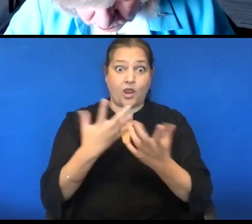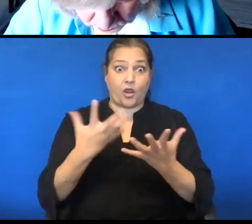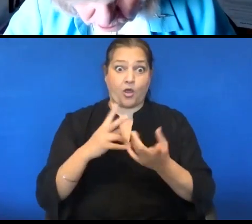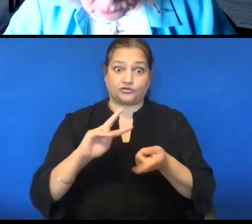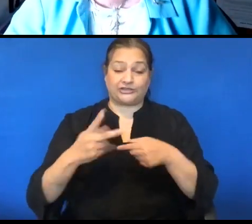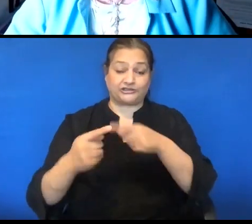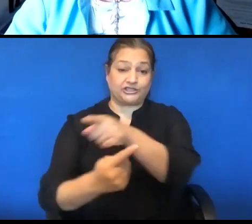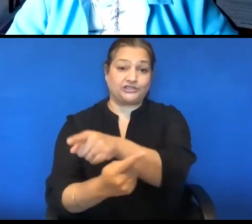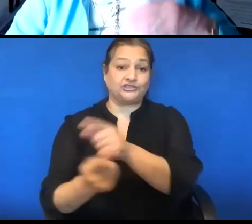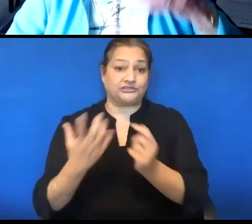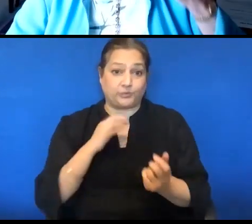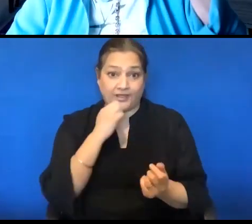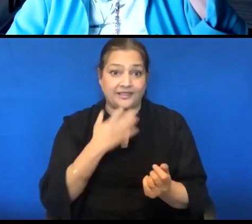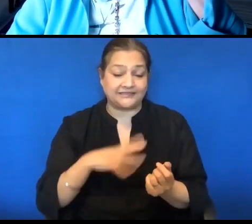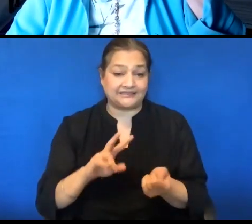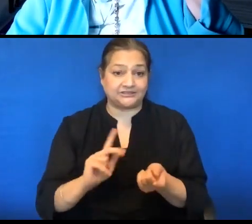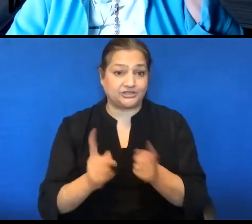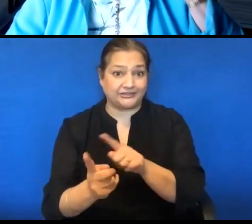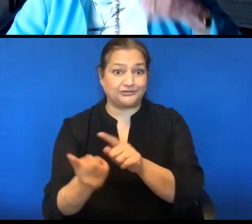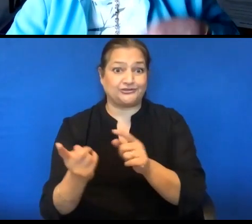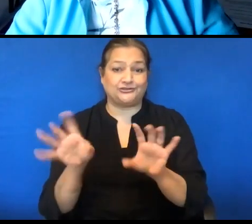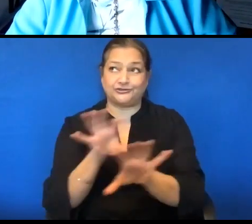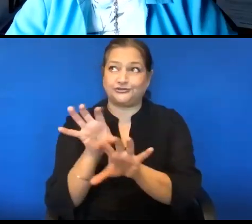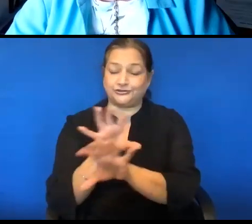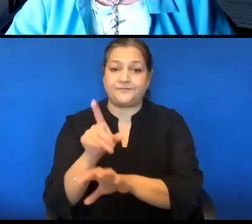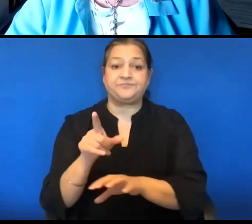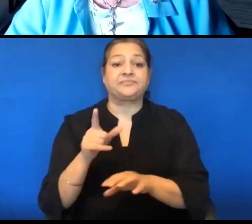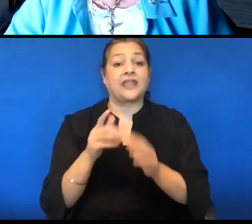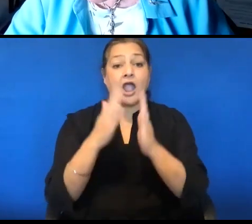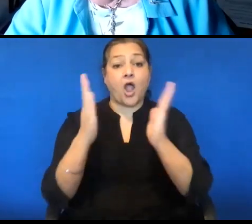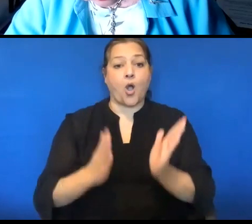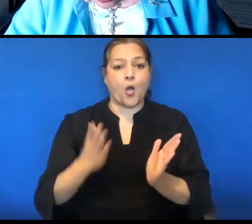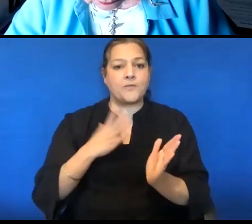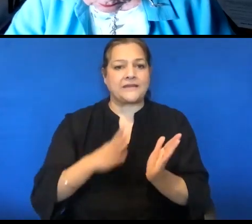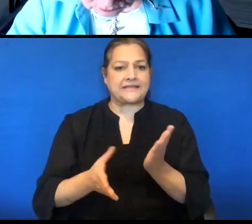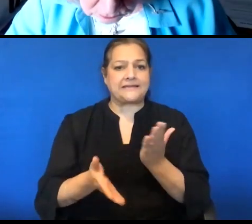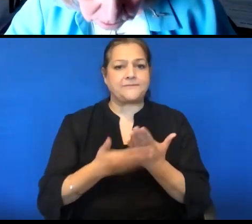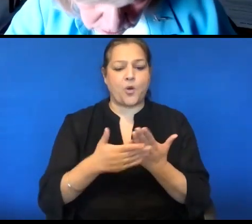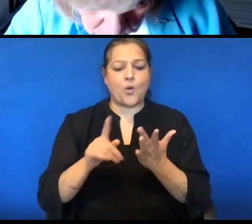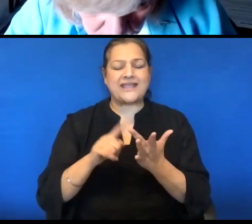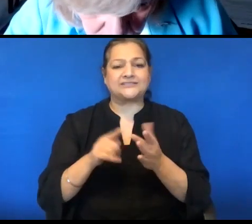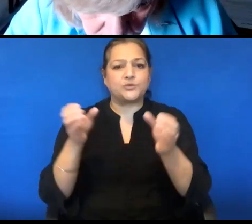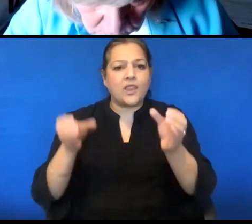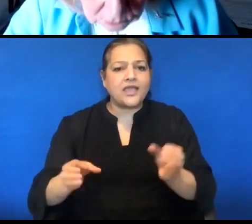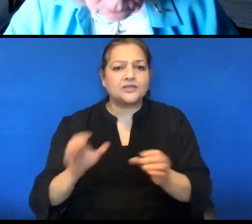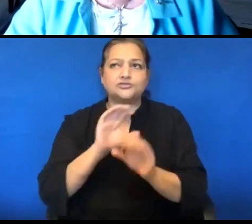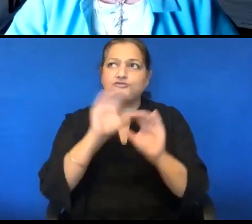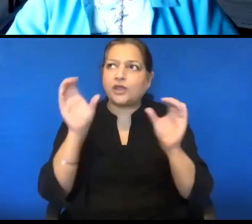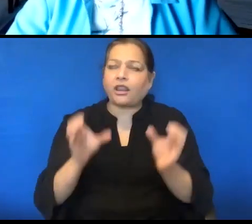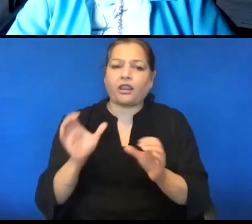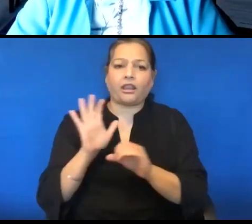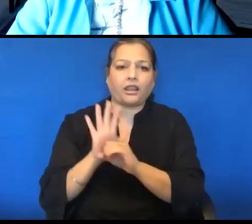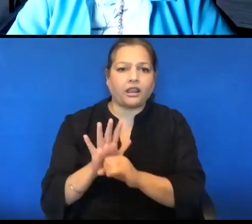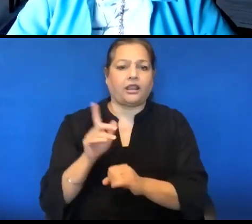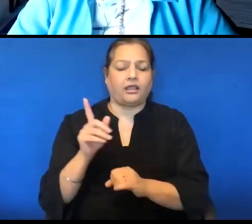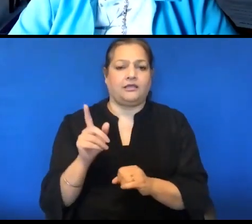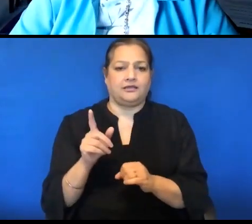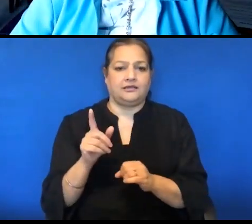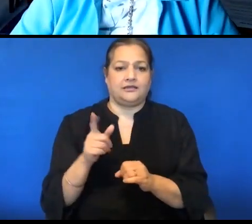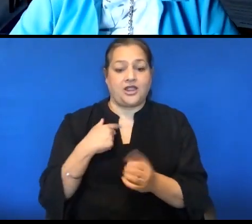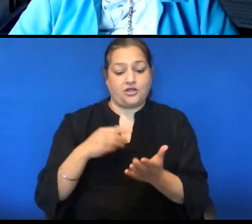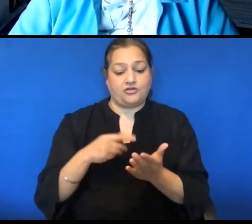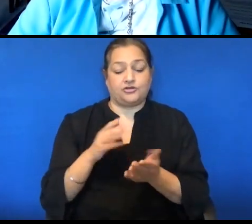to, you know, insulate homes more. And I'd like, as part of my green economic recovery plan, to make sure that we're supporting